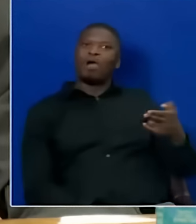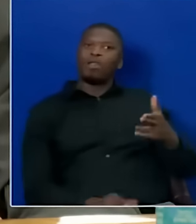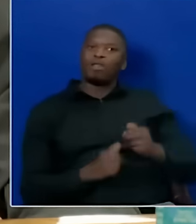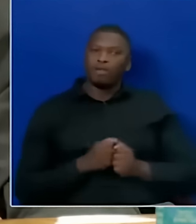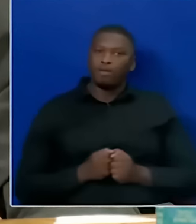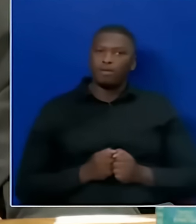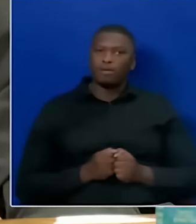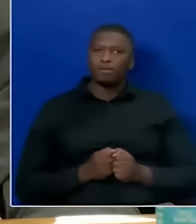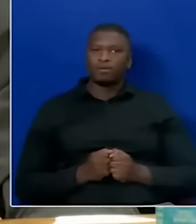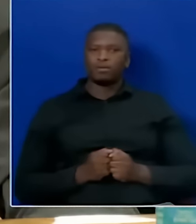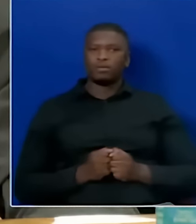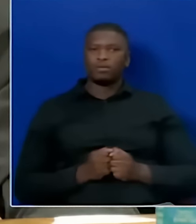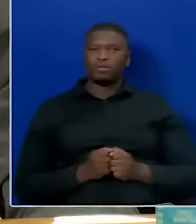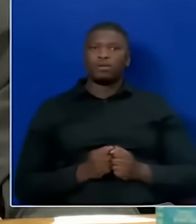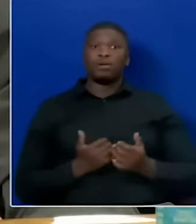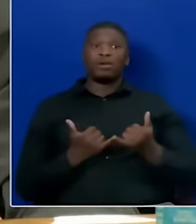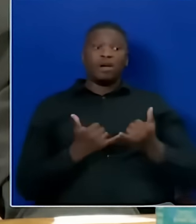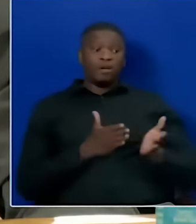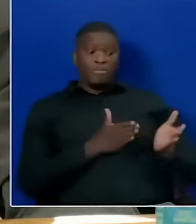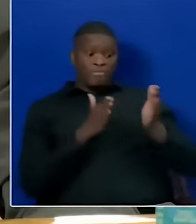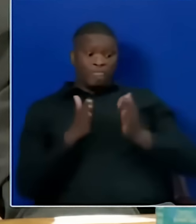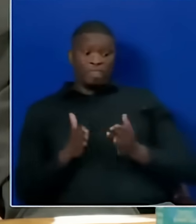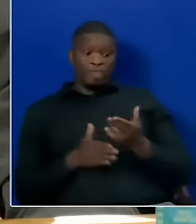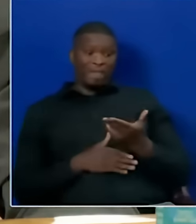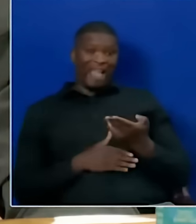Gun 5, the Sauer,